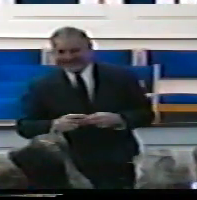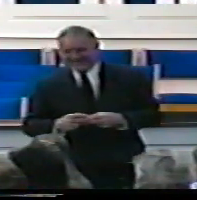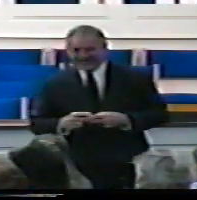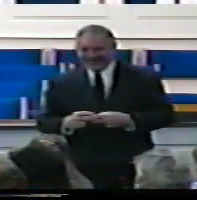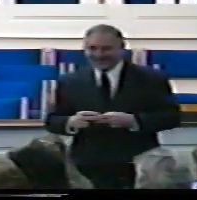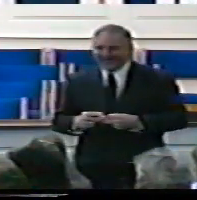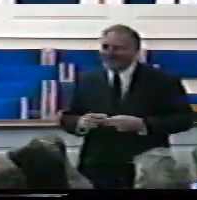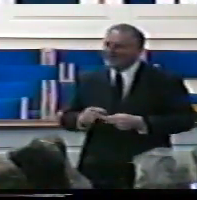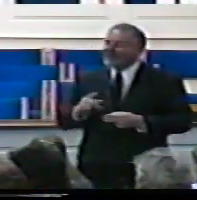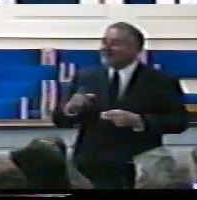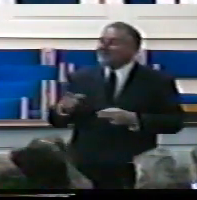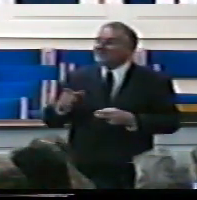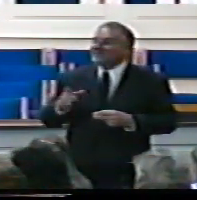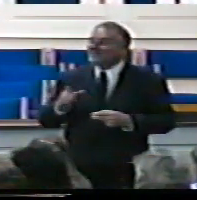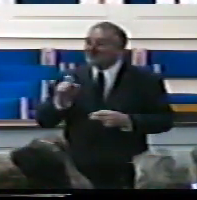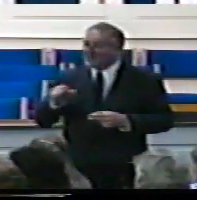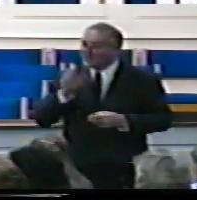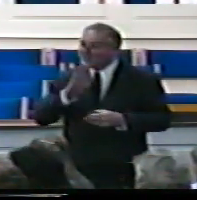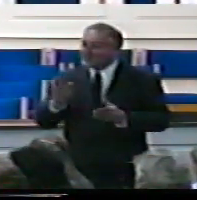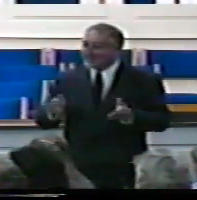done?